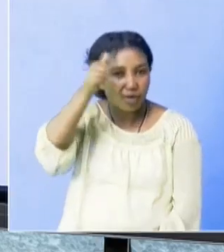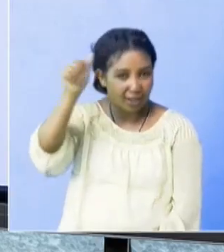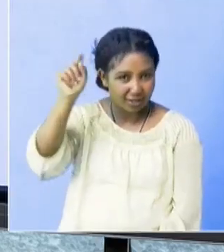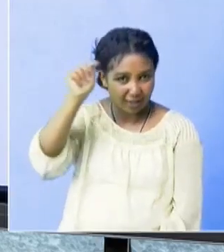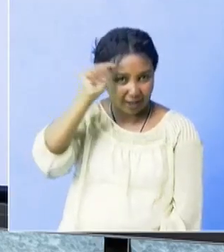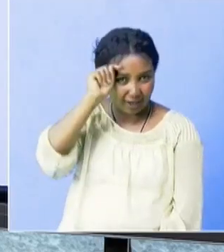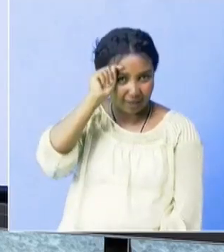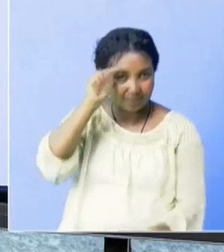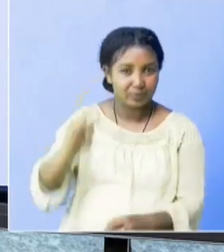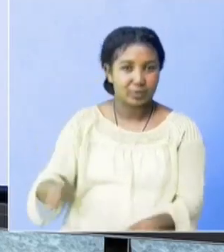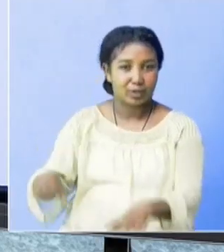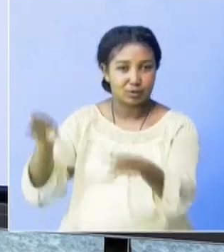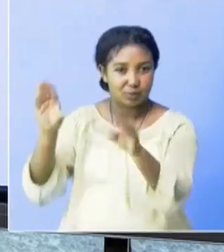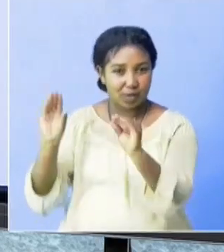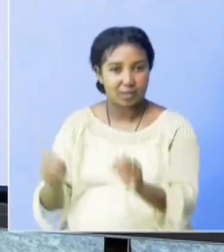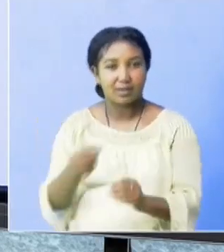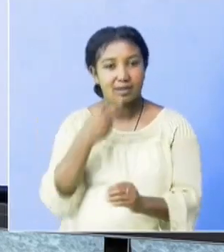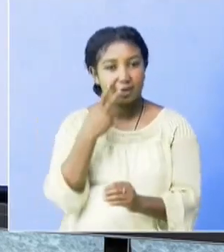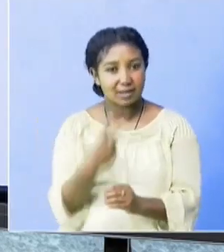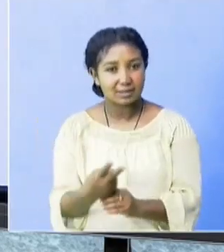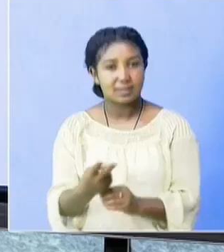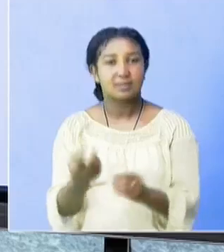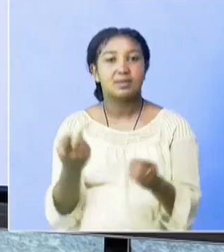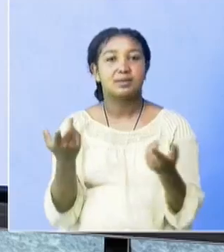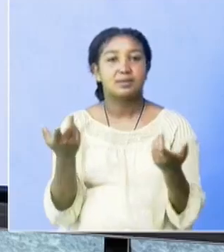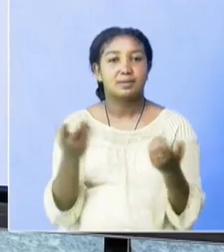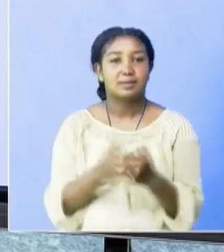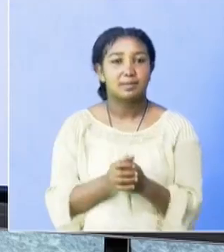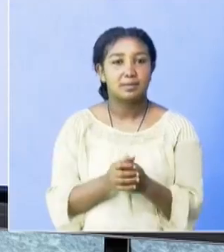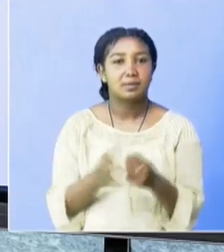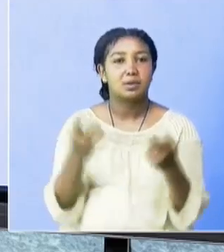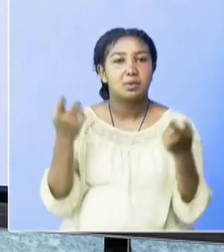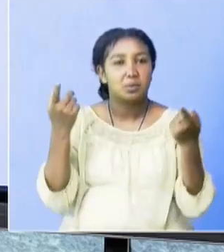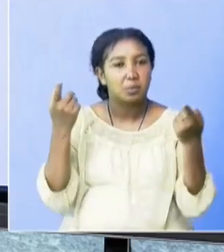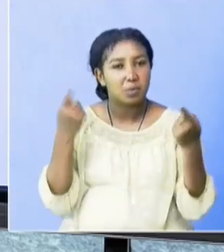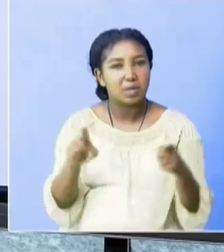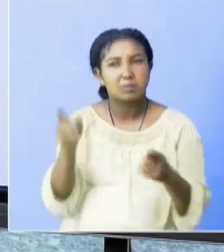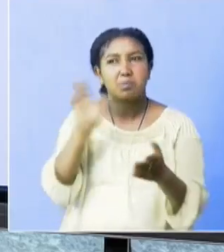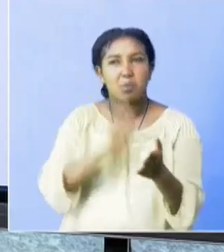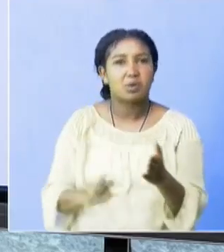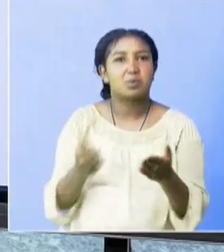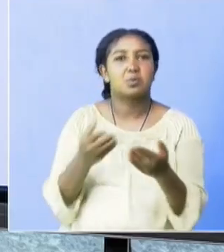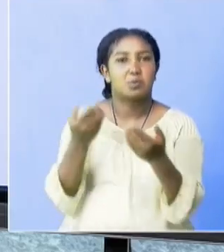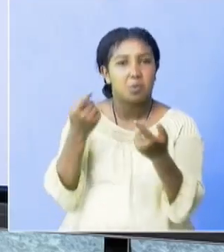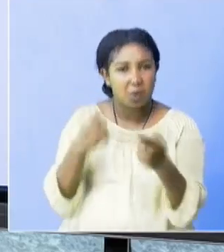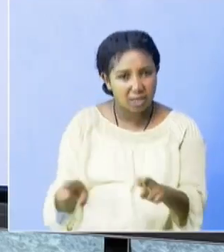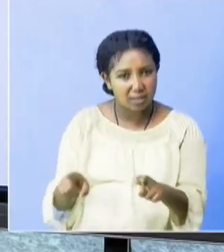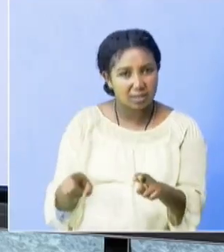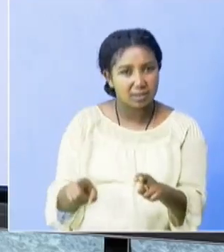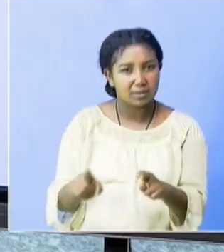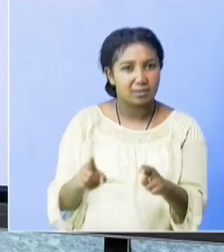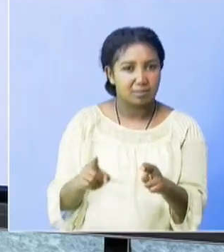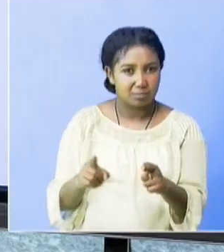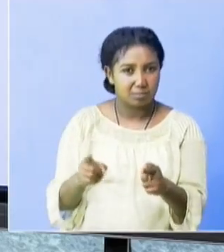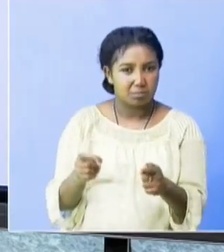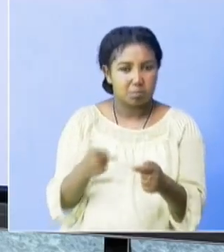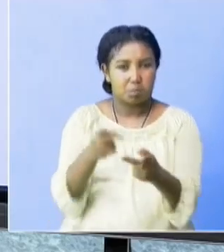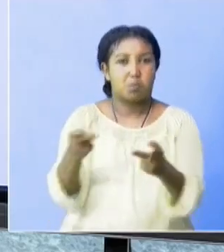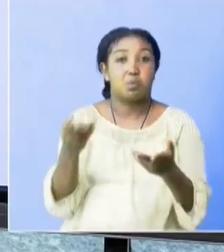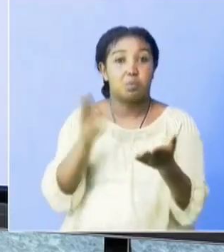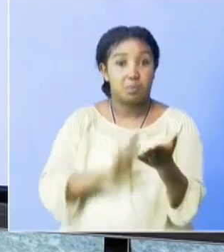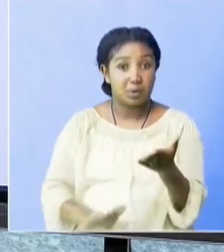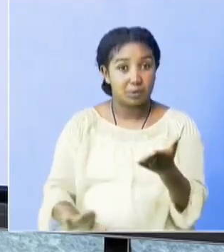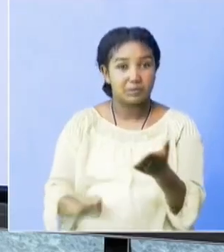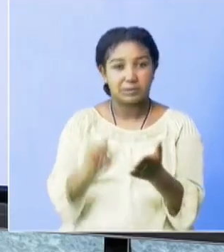Takli. Students, let us see when they born and also where they born. Let us